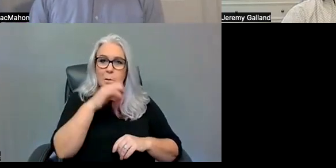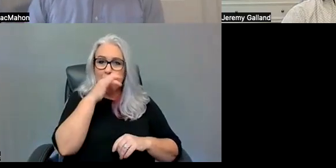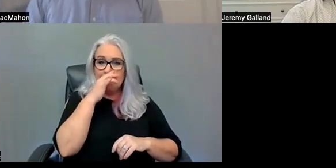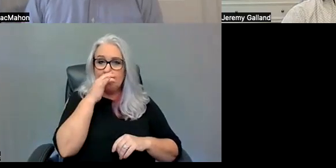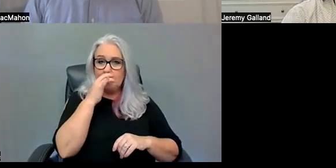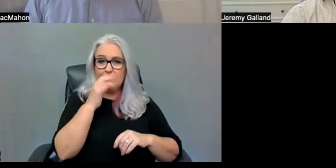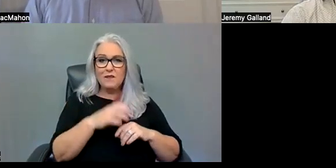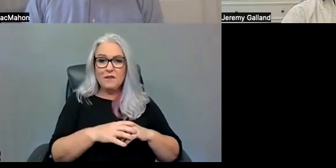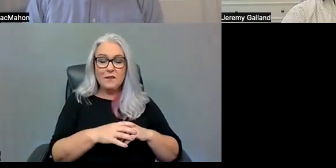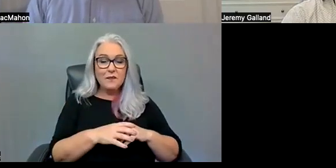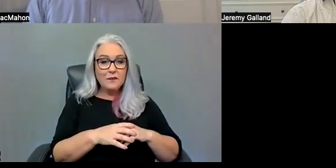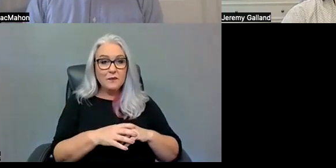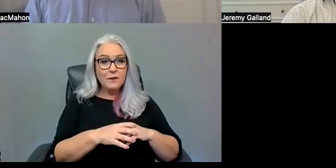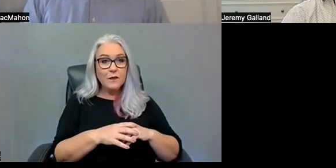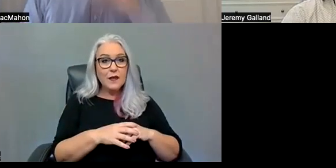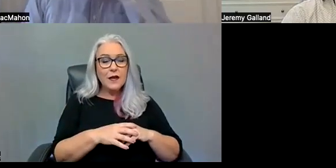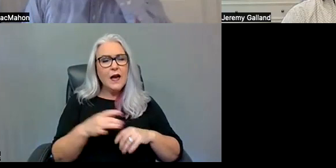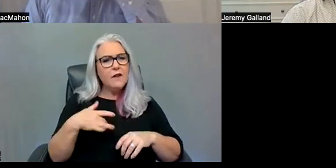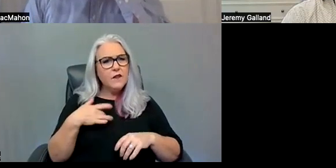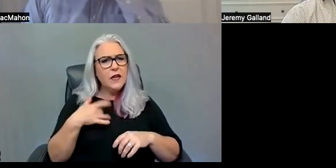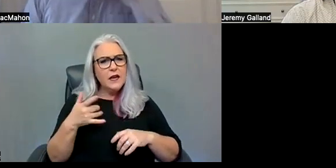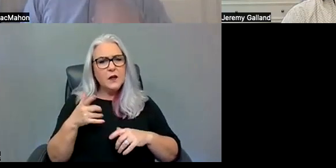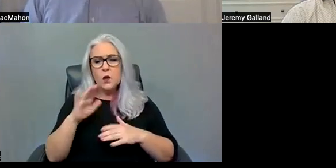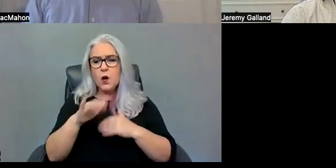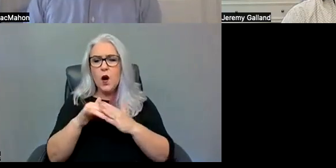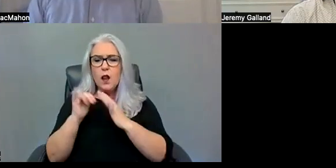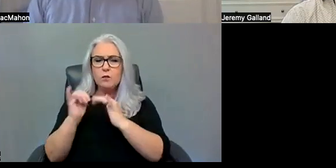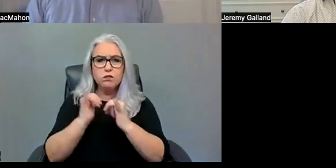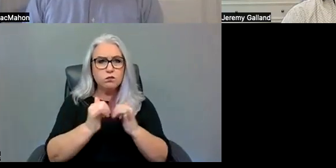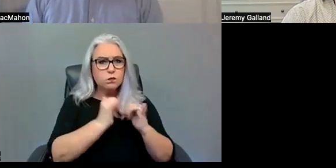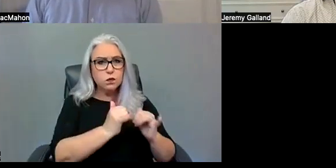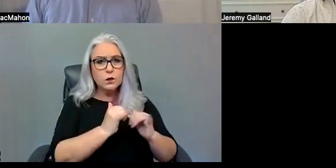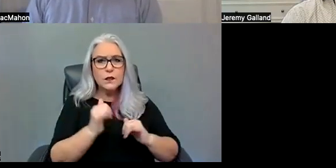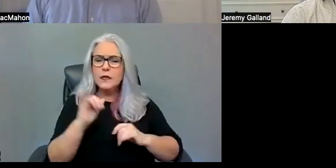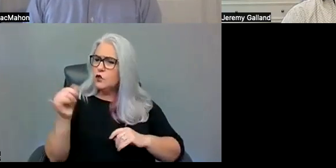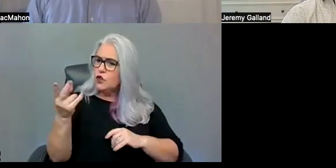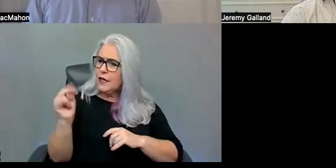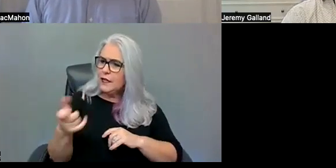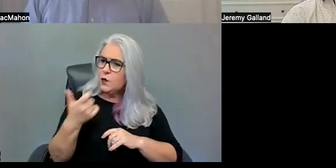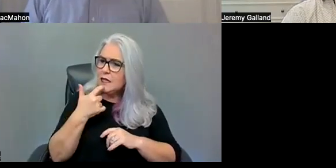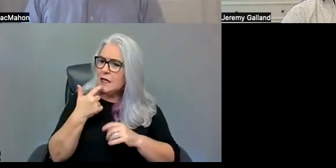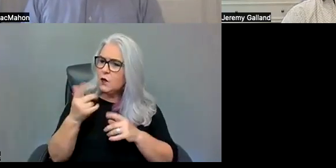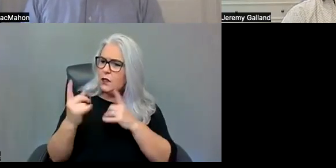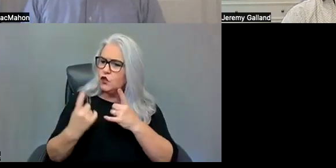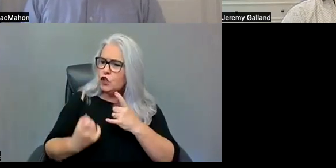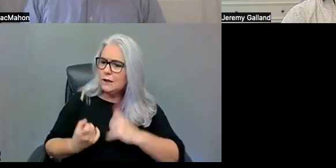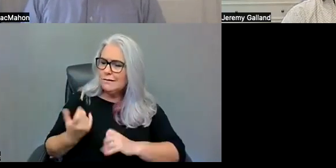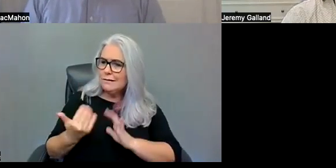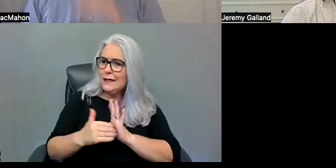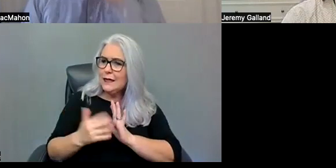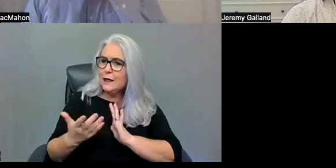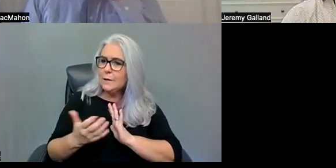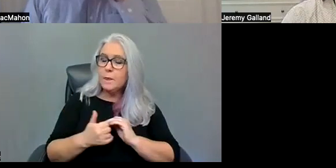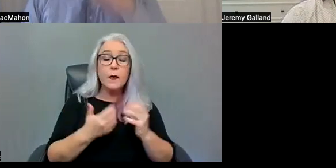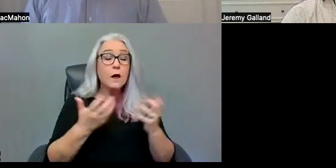We'll probably all say the same thing for this question. And John, could you just repeat the question for me? Sure. What are the